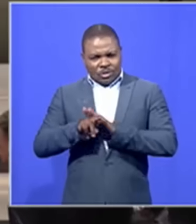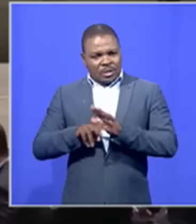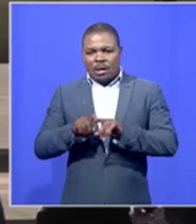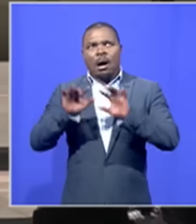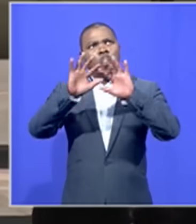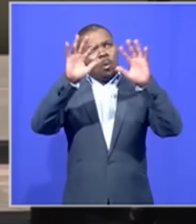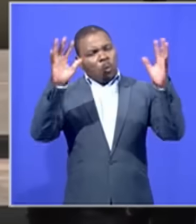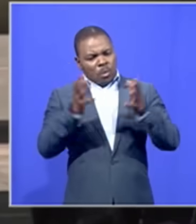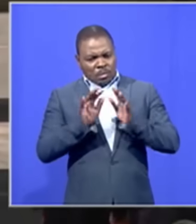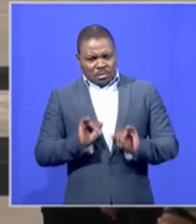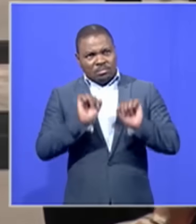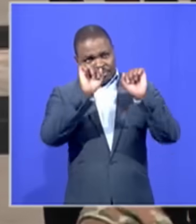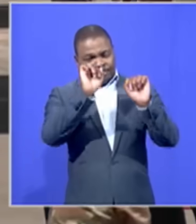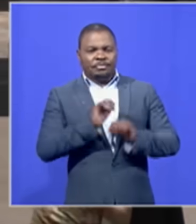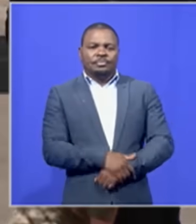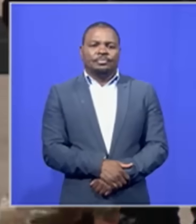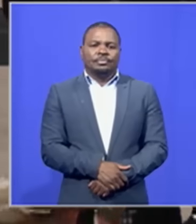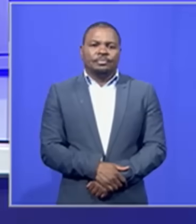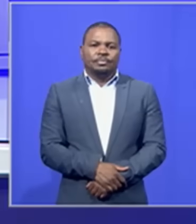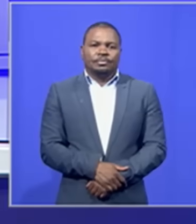for the world.